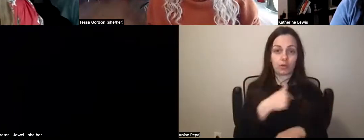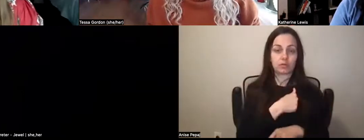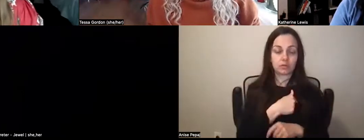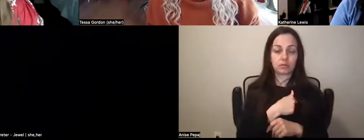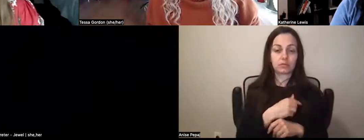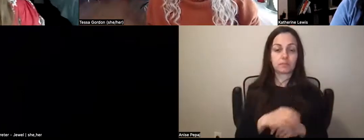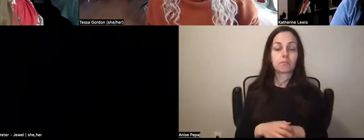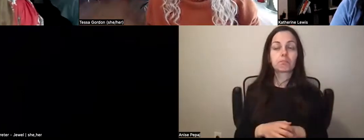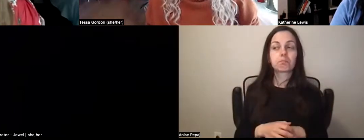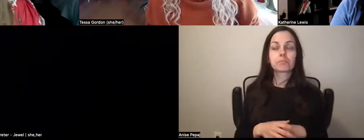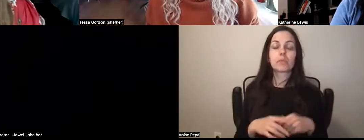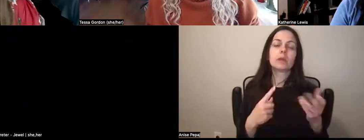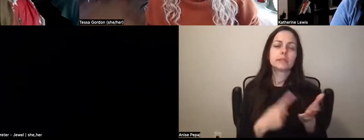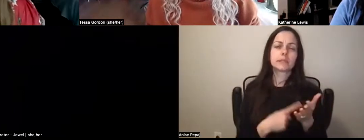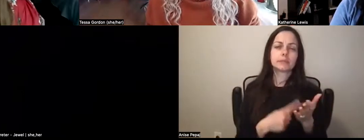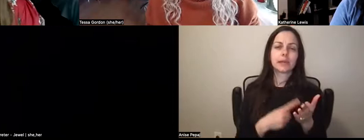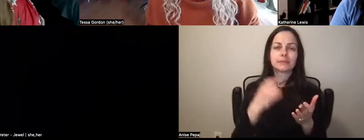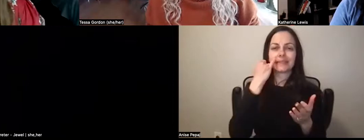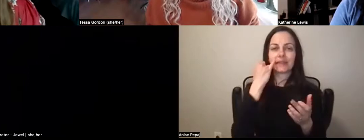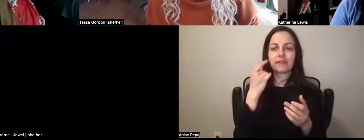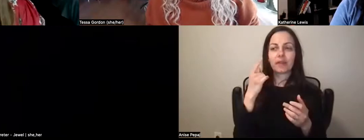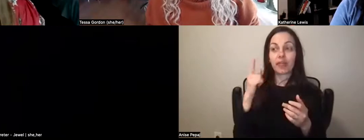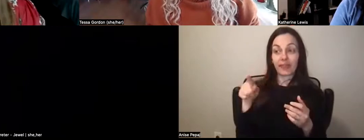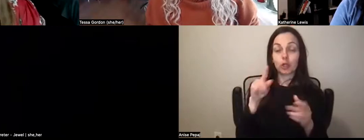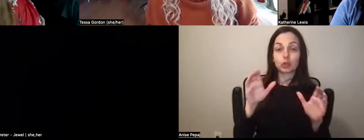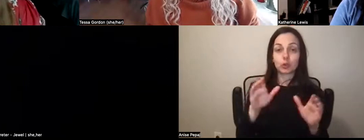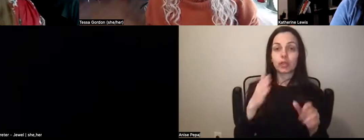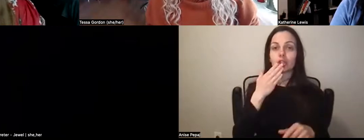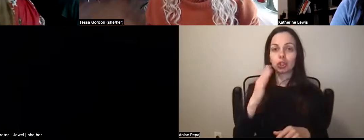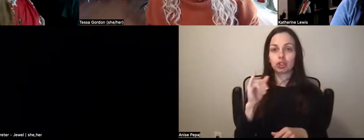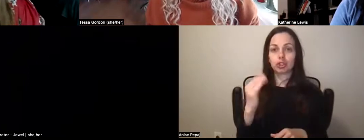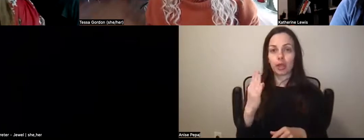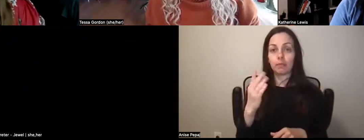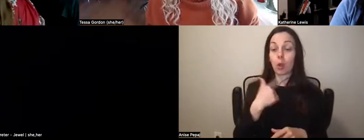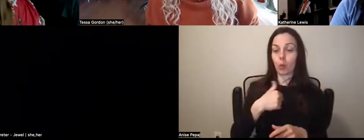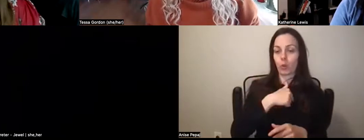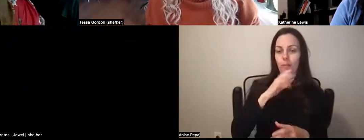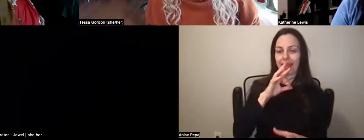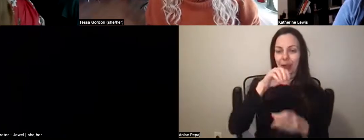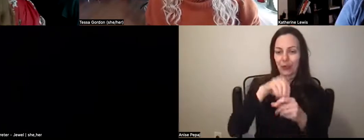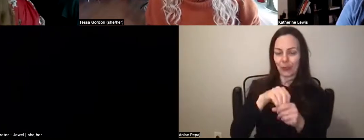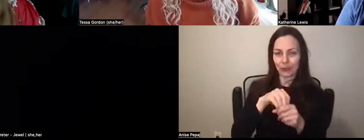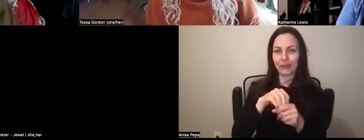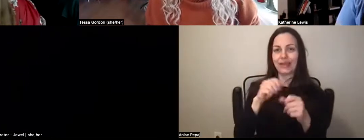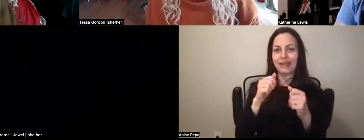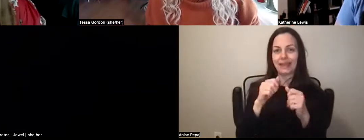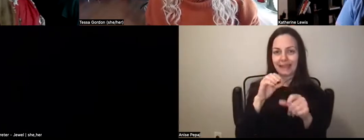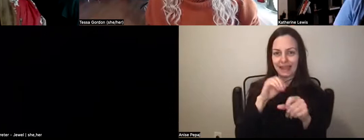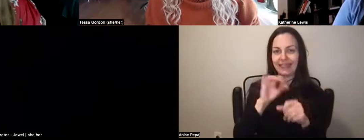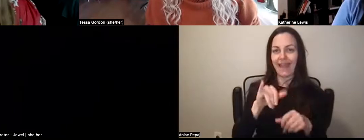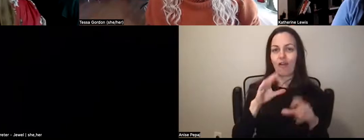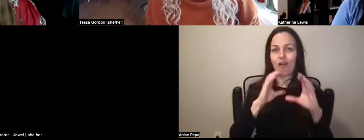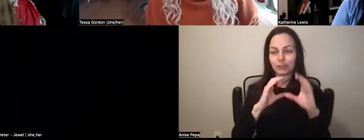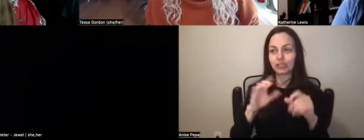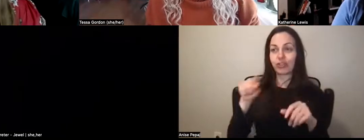they are doing what I would consider a good job, we are being included in those conversations and being told what